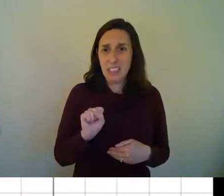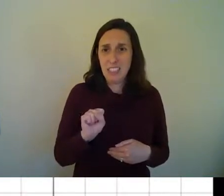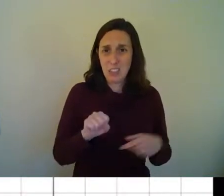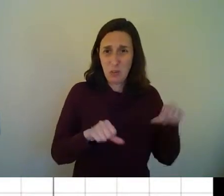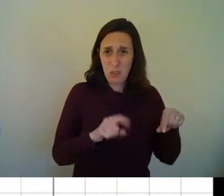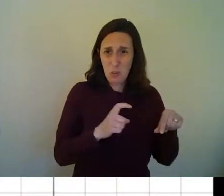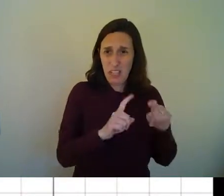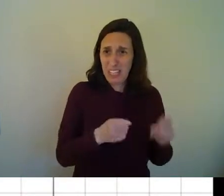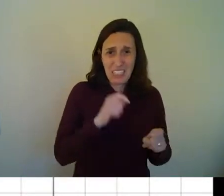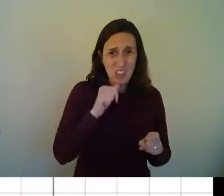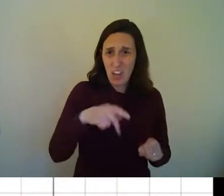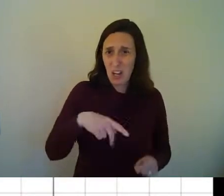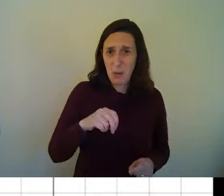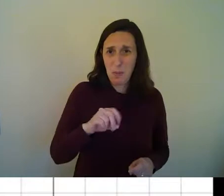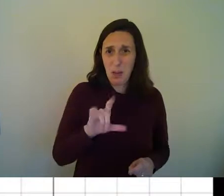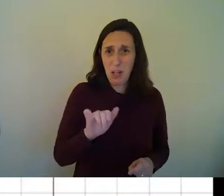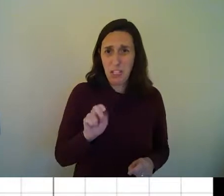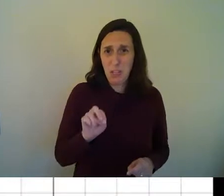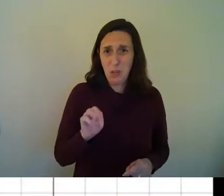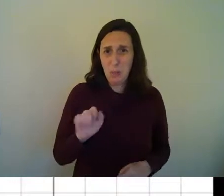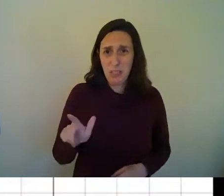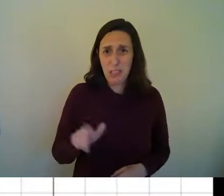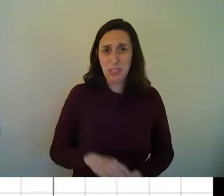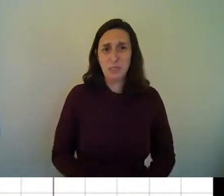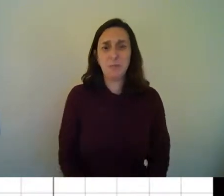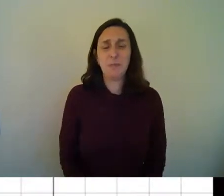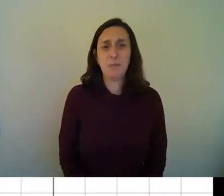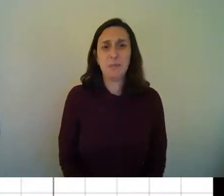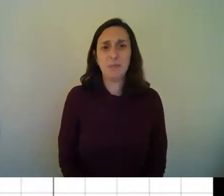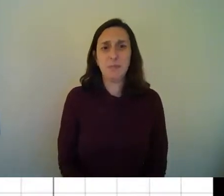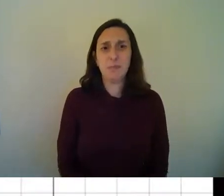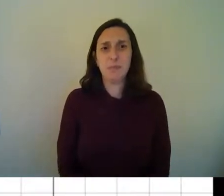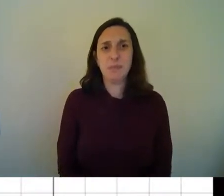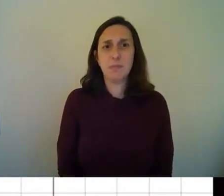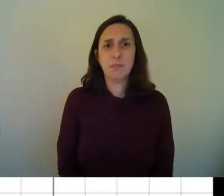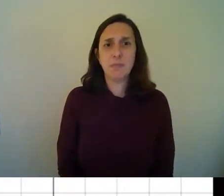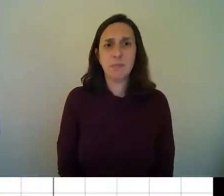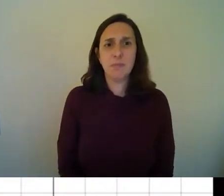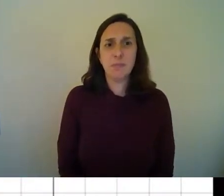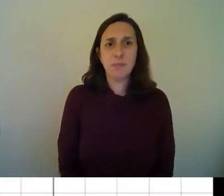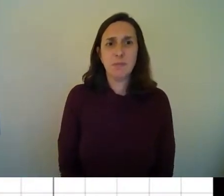being a polynomial, g of x, almost went and did a q again.